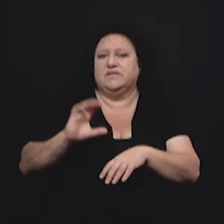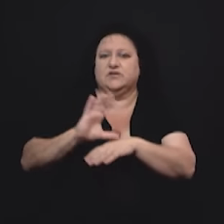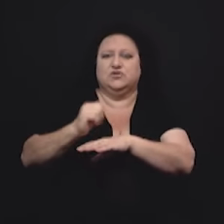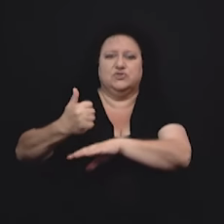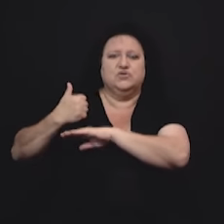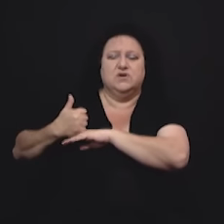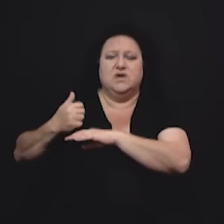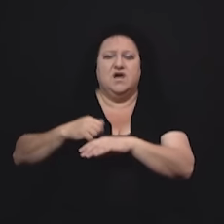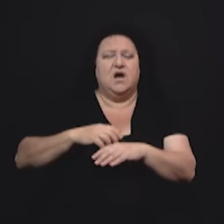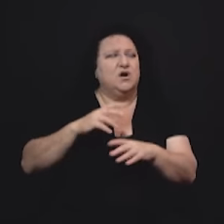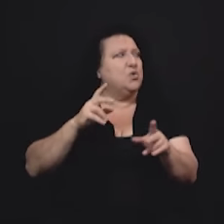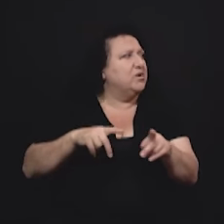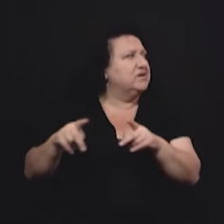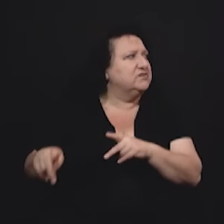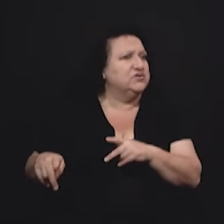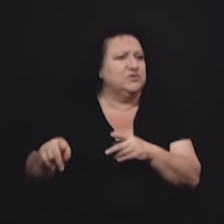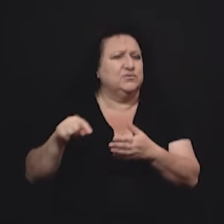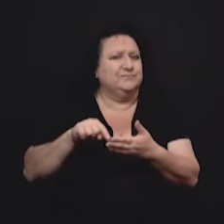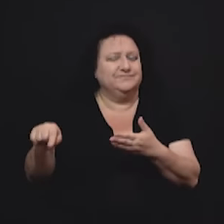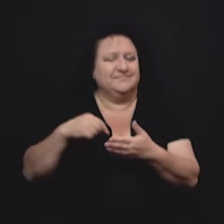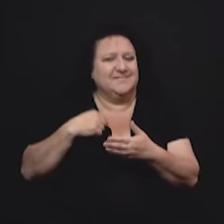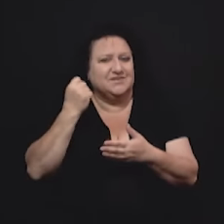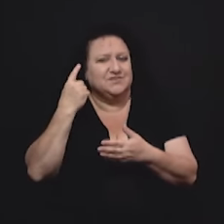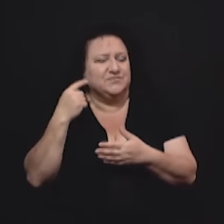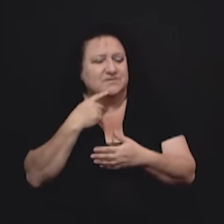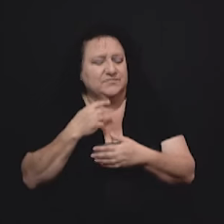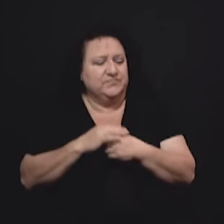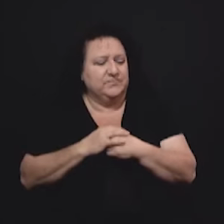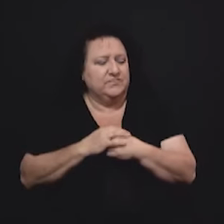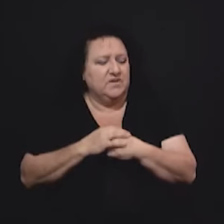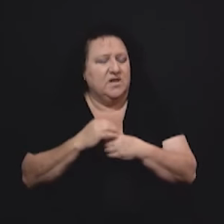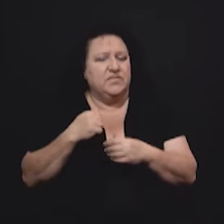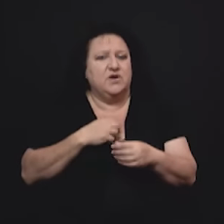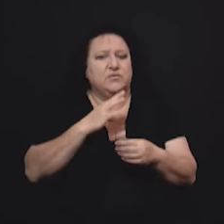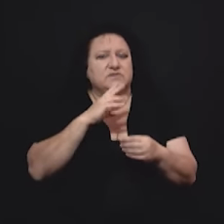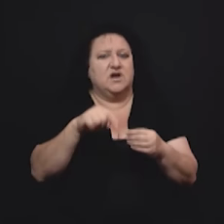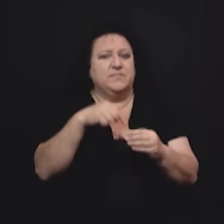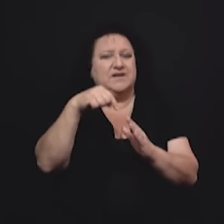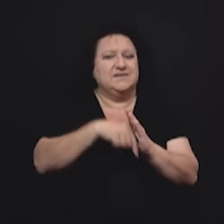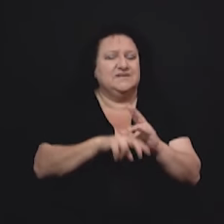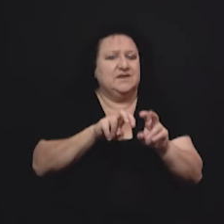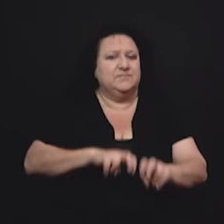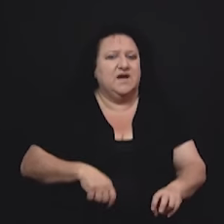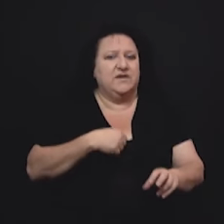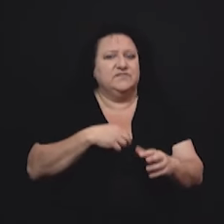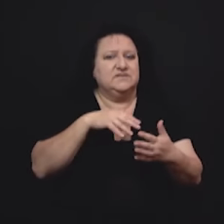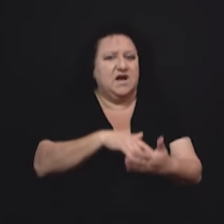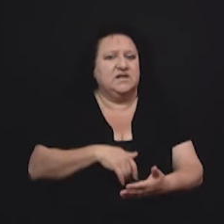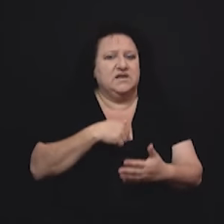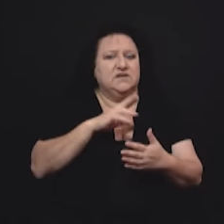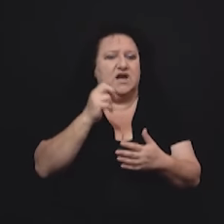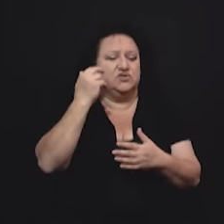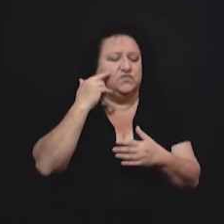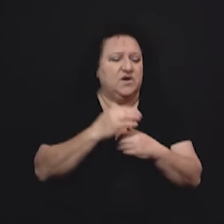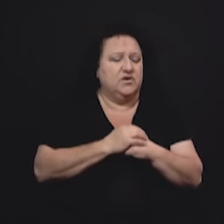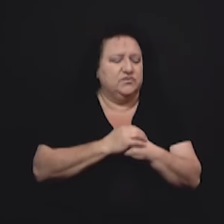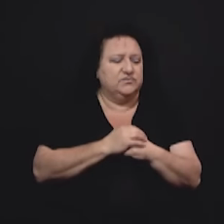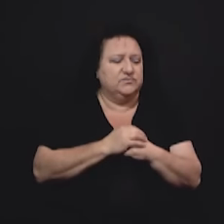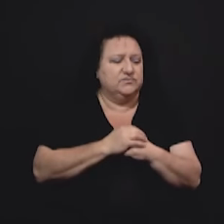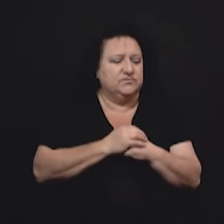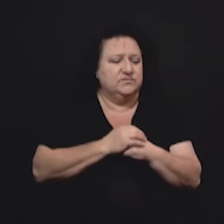dive study, it's a Christian research company, they've done a deep dive study of Nashville. Citizens in Nashville said that the two issues